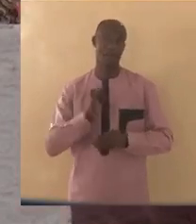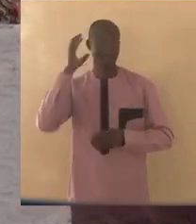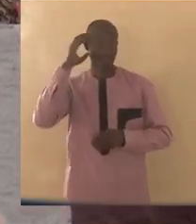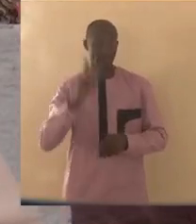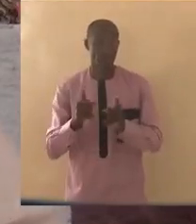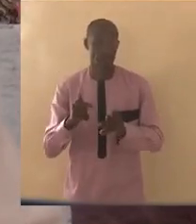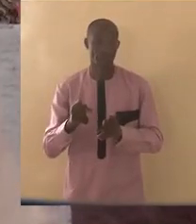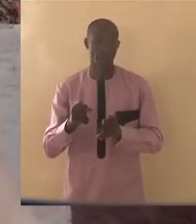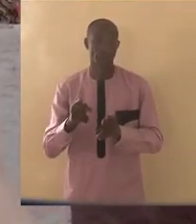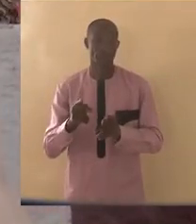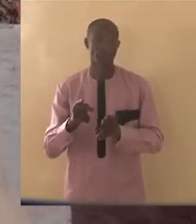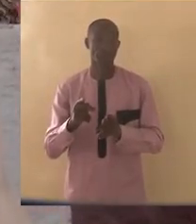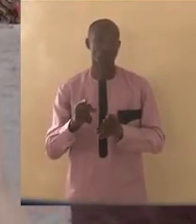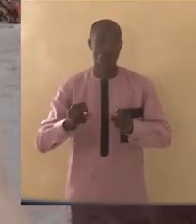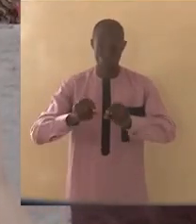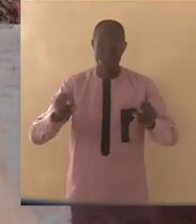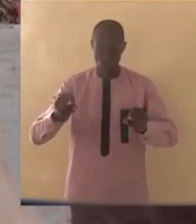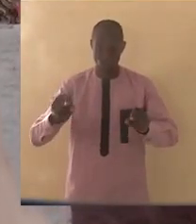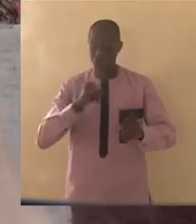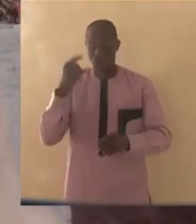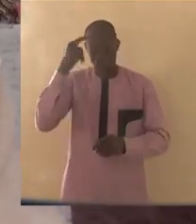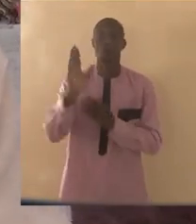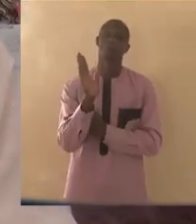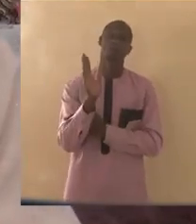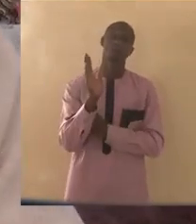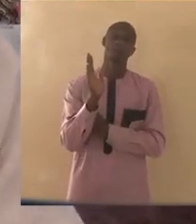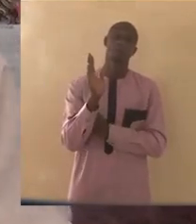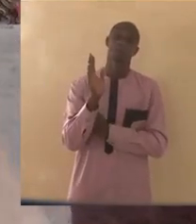hear people decreeing for God.